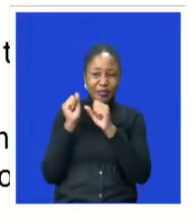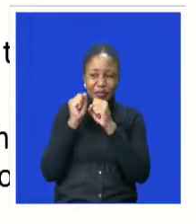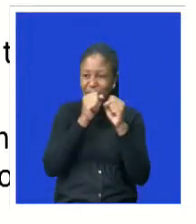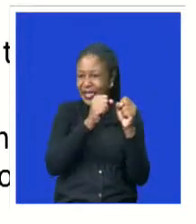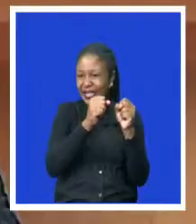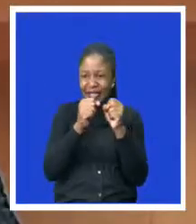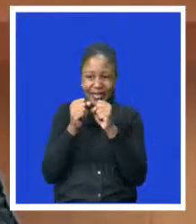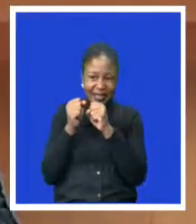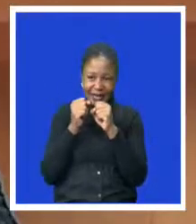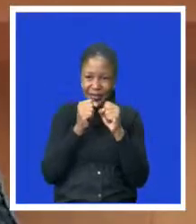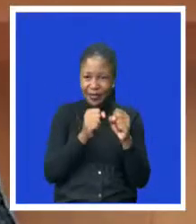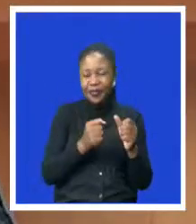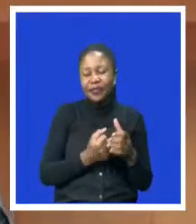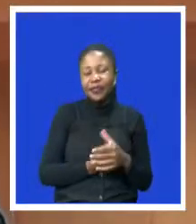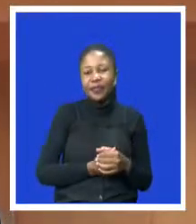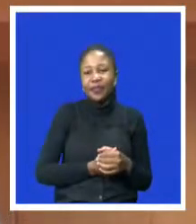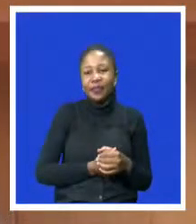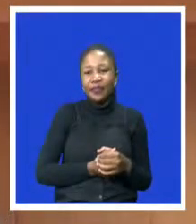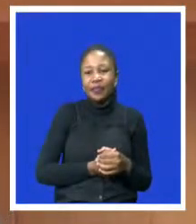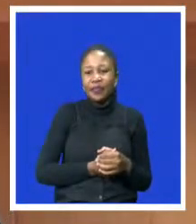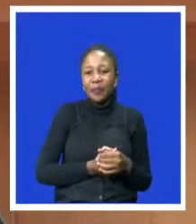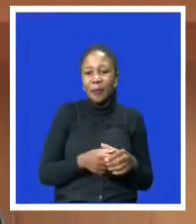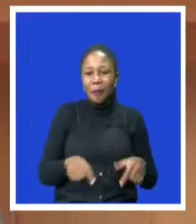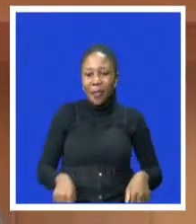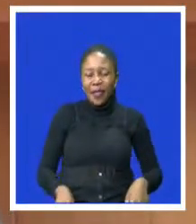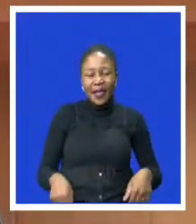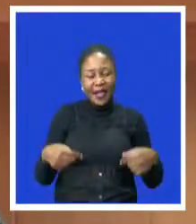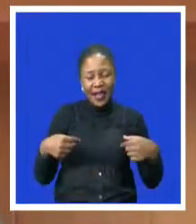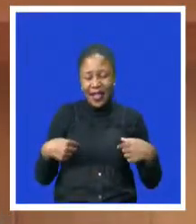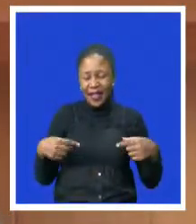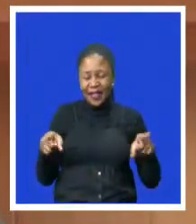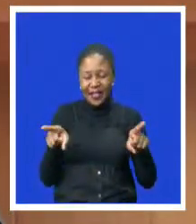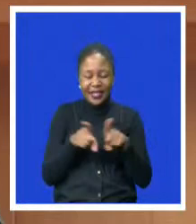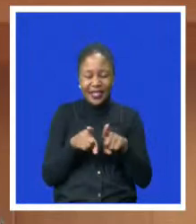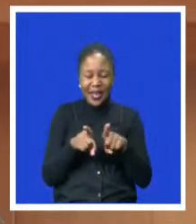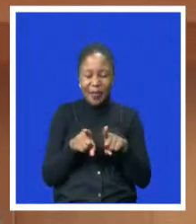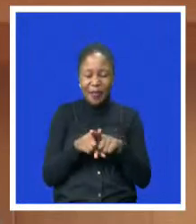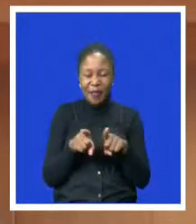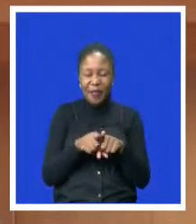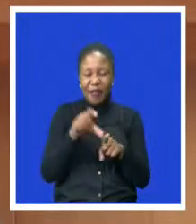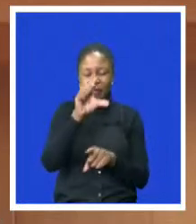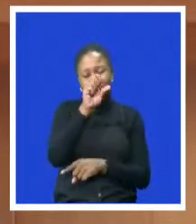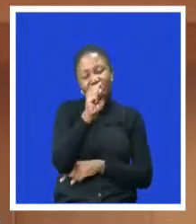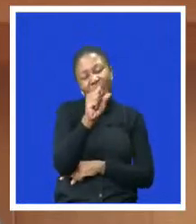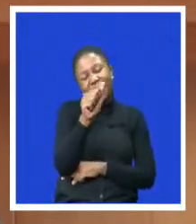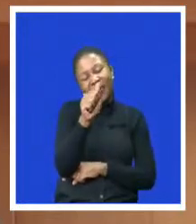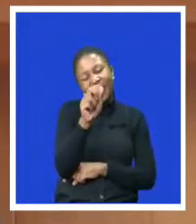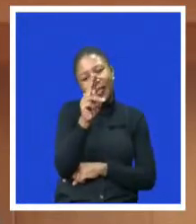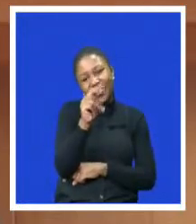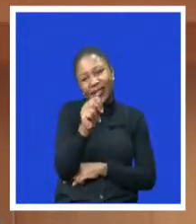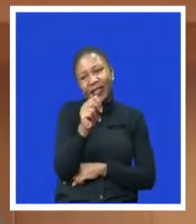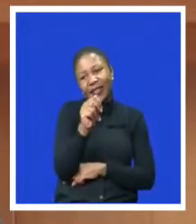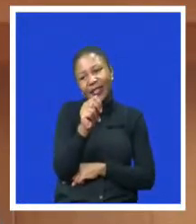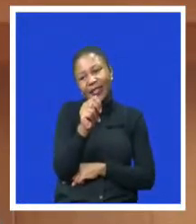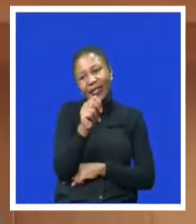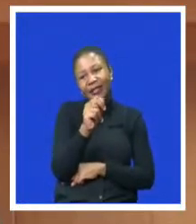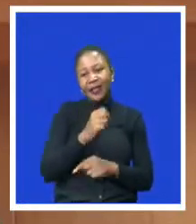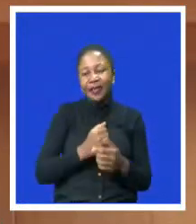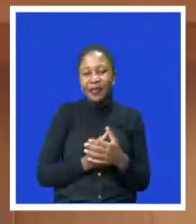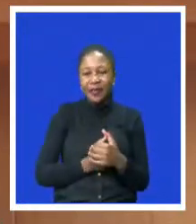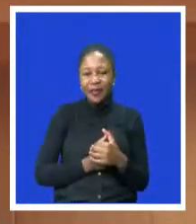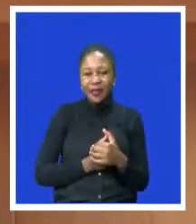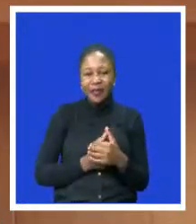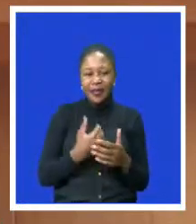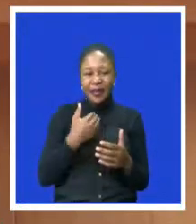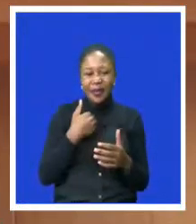them. The life of the Khoikhoi was almost the same as that of the San. Do you agree with the statement? Yes,